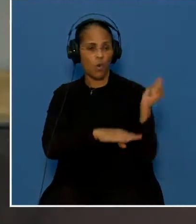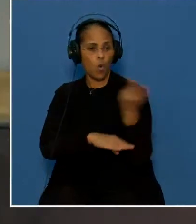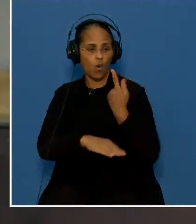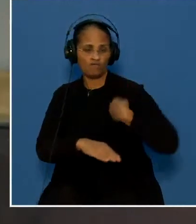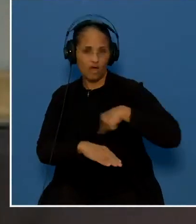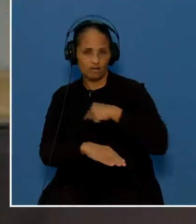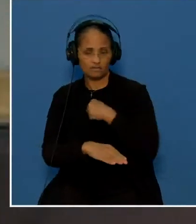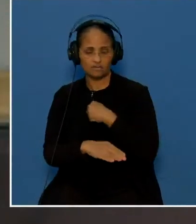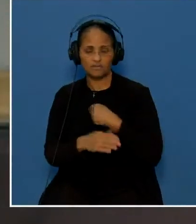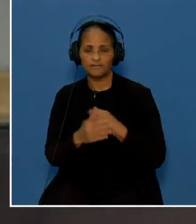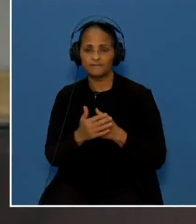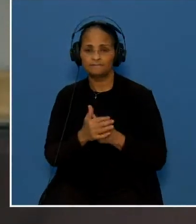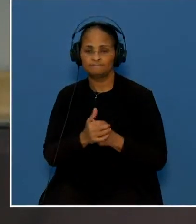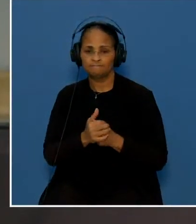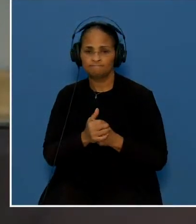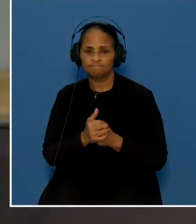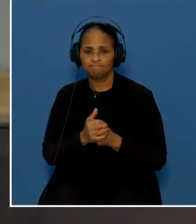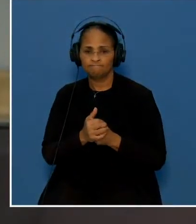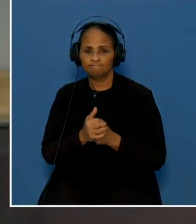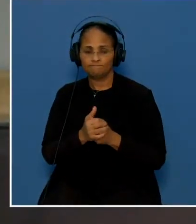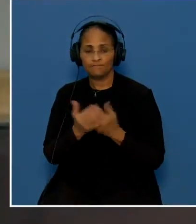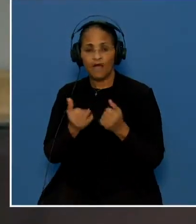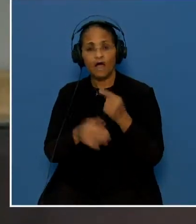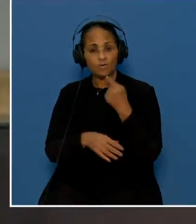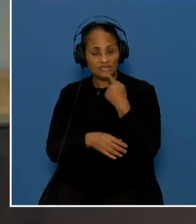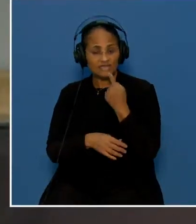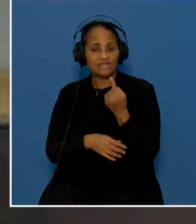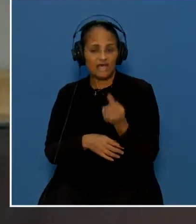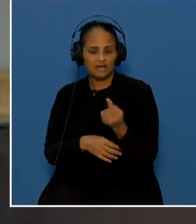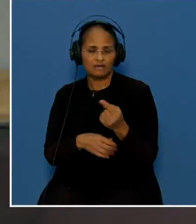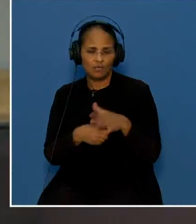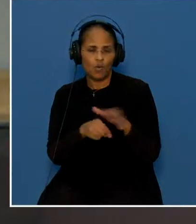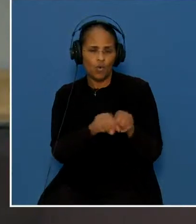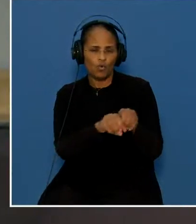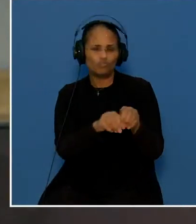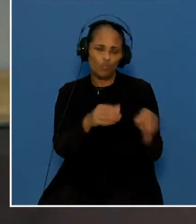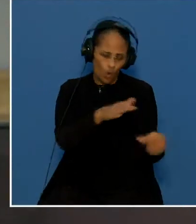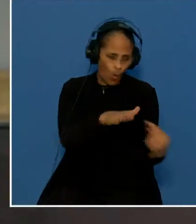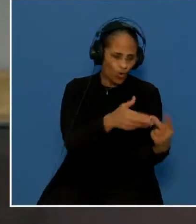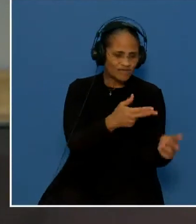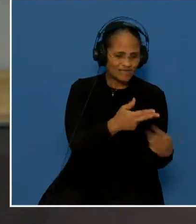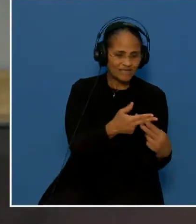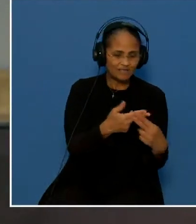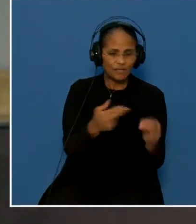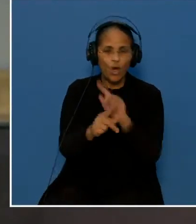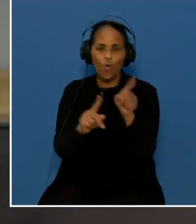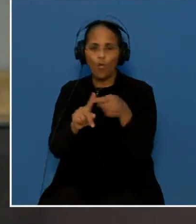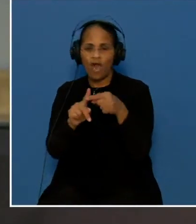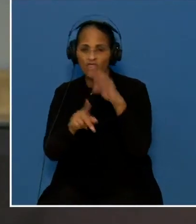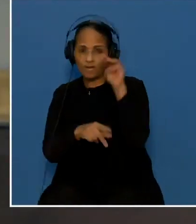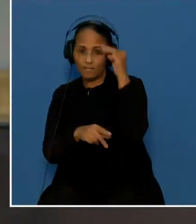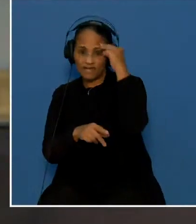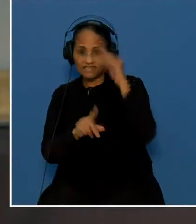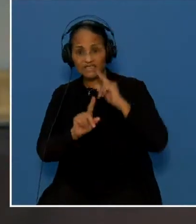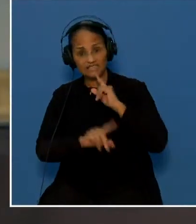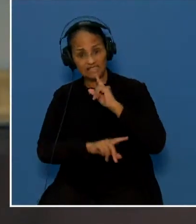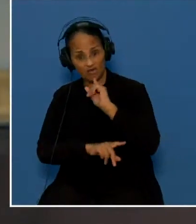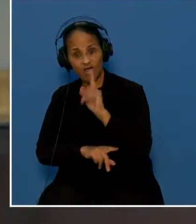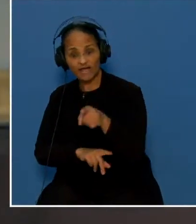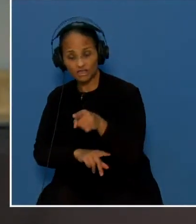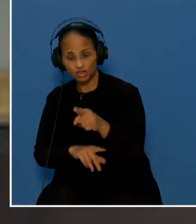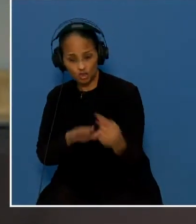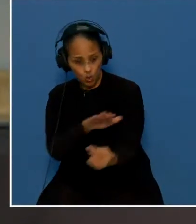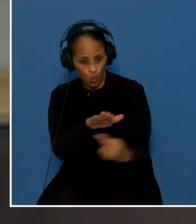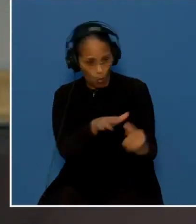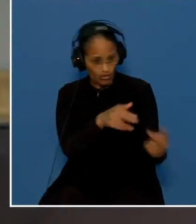us. I will make a comment about quarantine generally. When the ministry directs you to quarantine for a